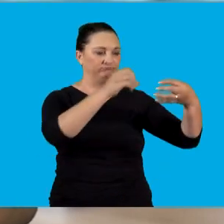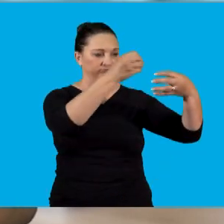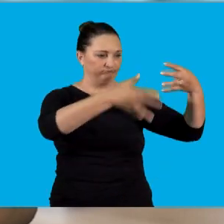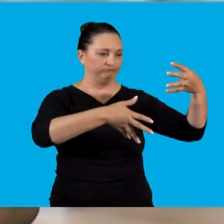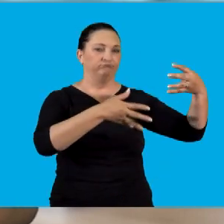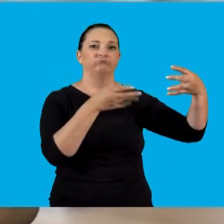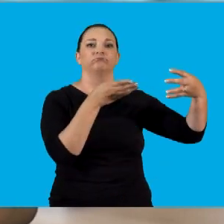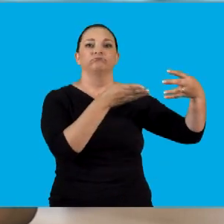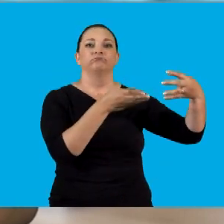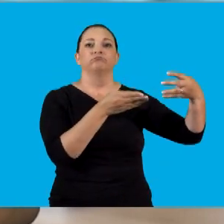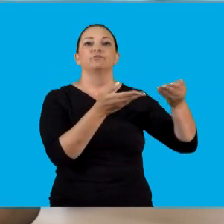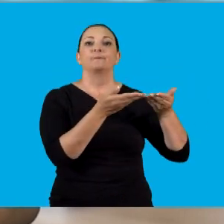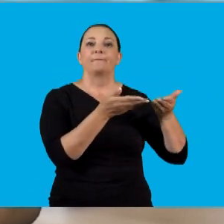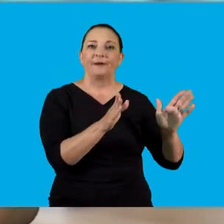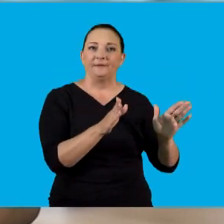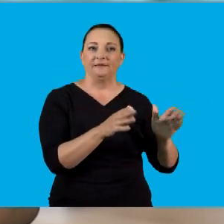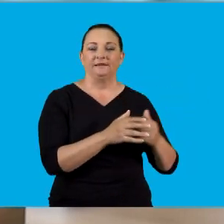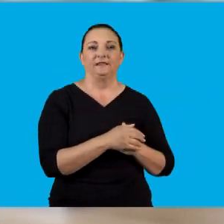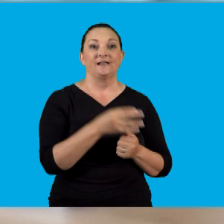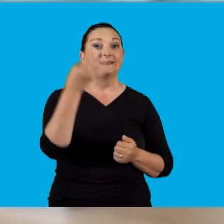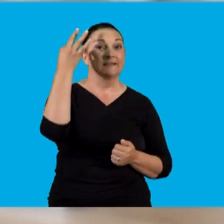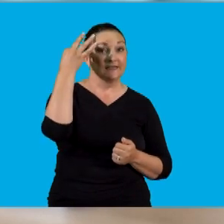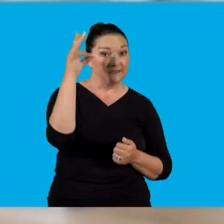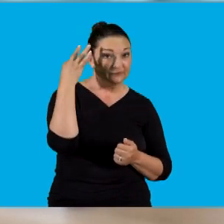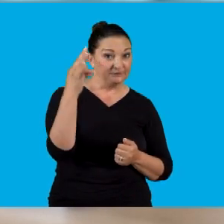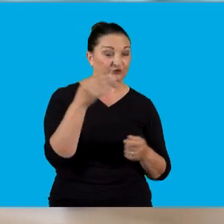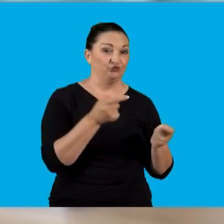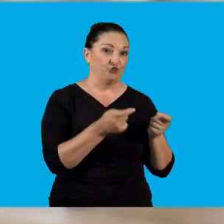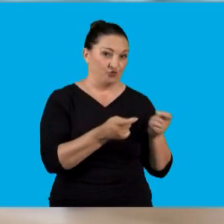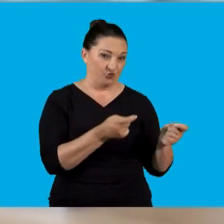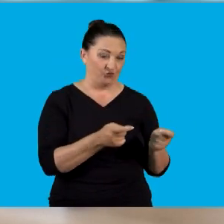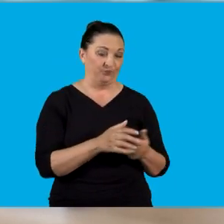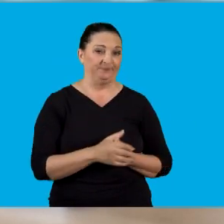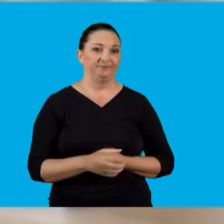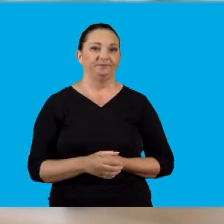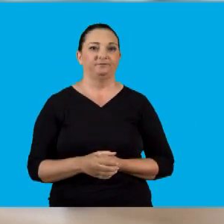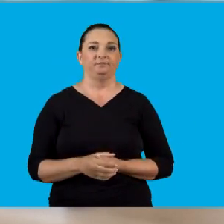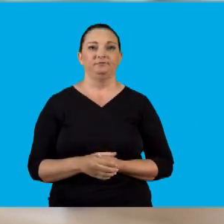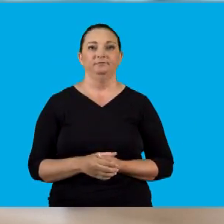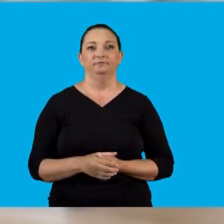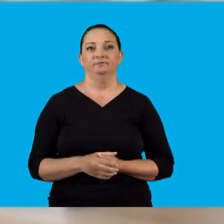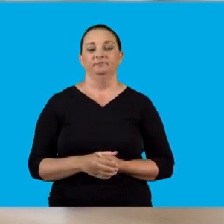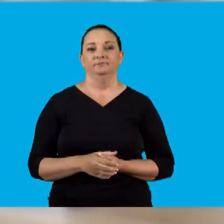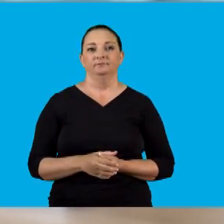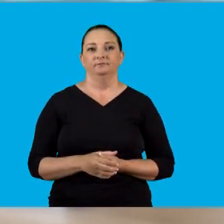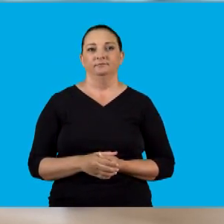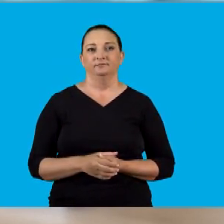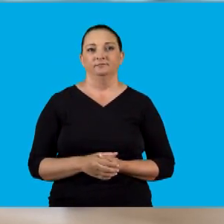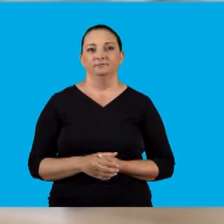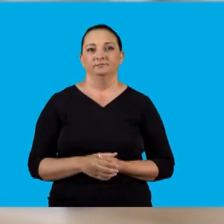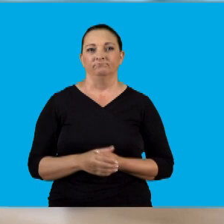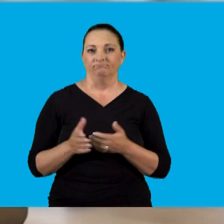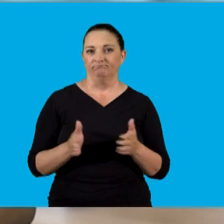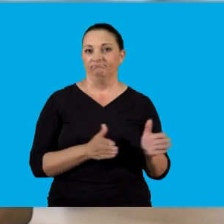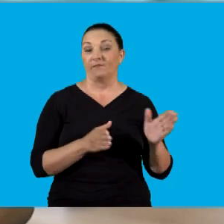the government rather than individuals themselves. So those are the businesses that we find in the public sector. Government